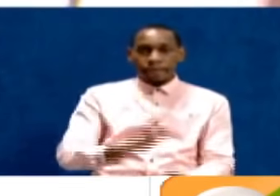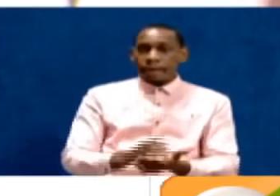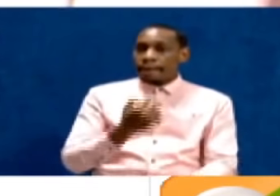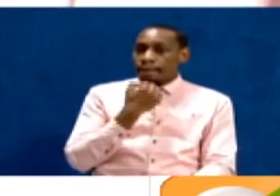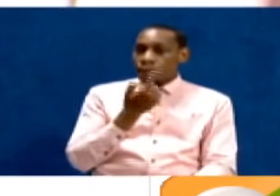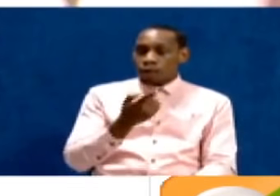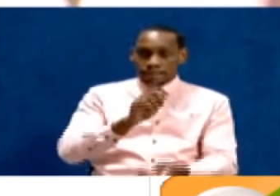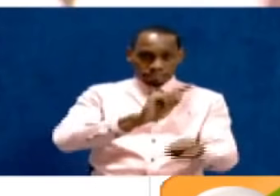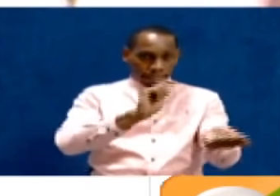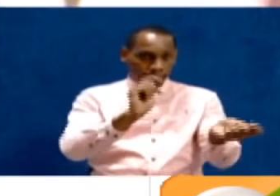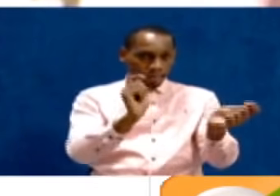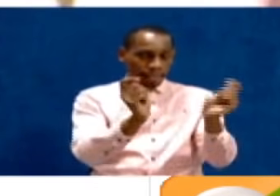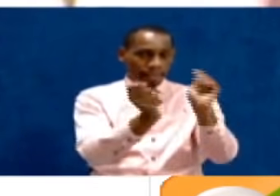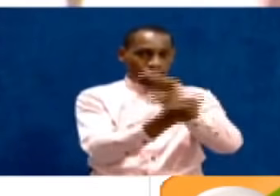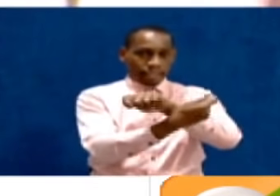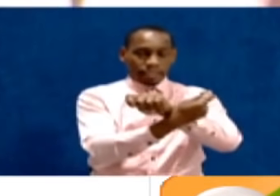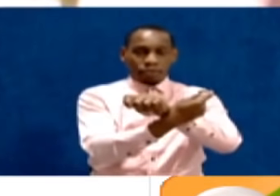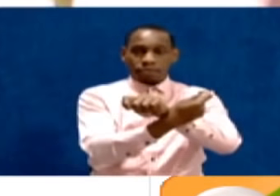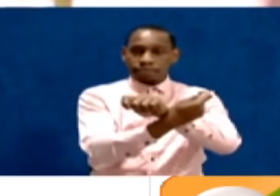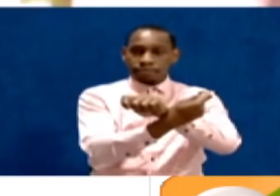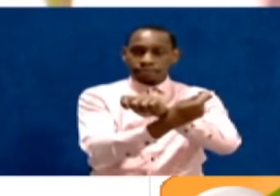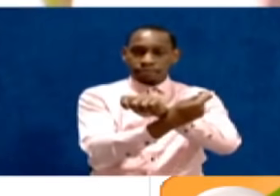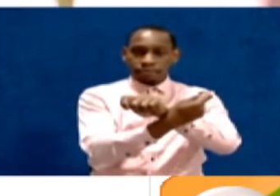Moi was transiting.